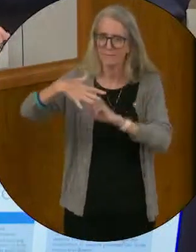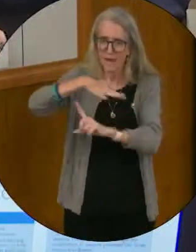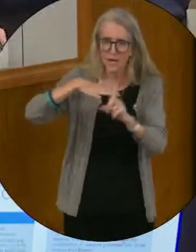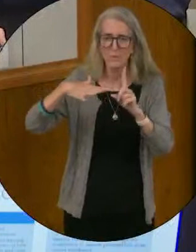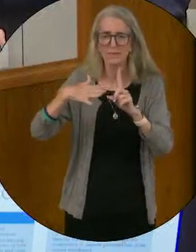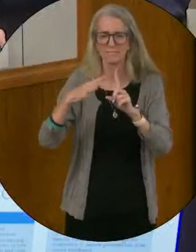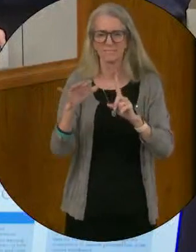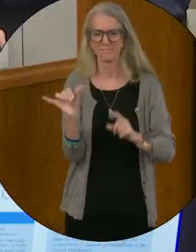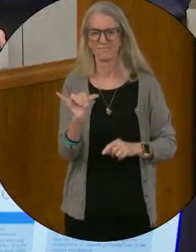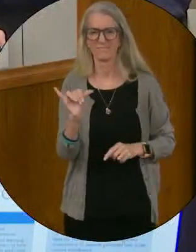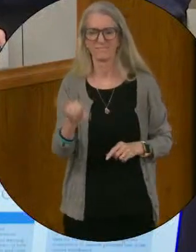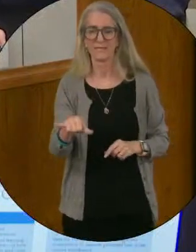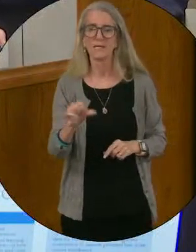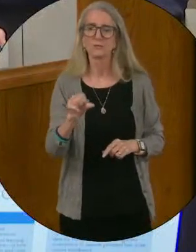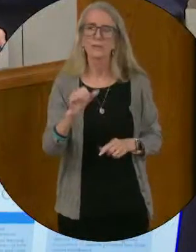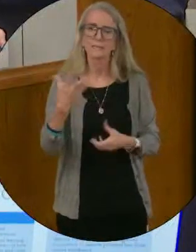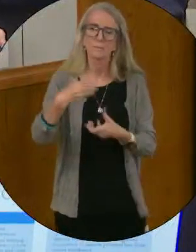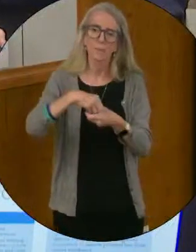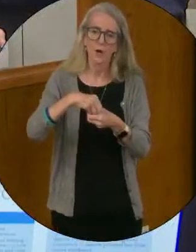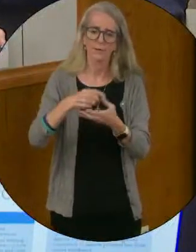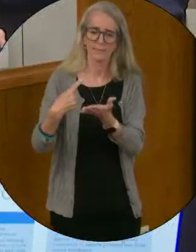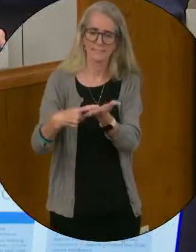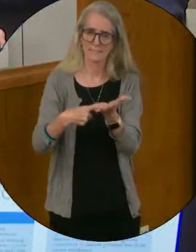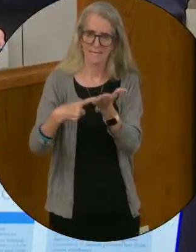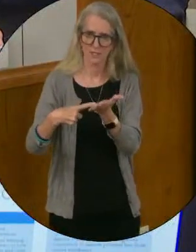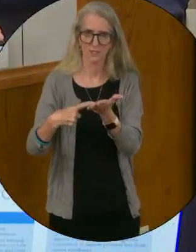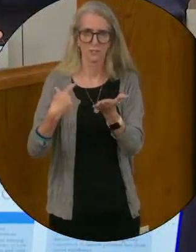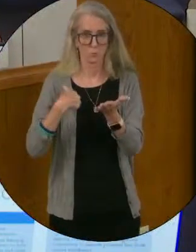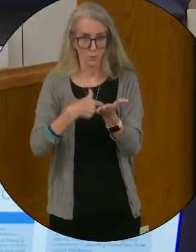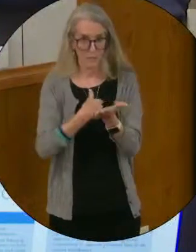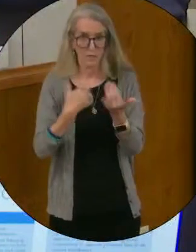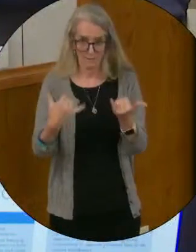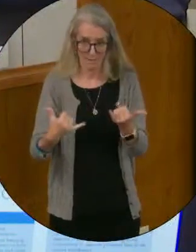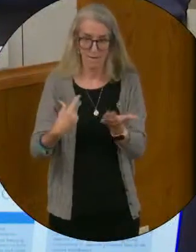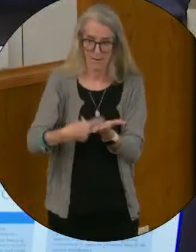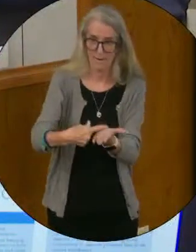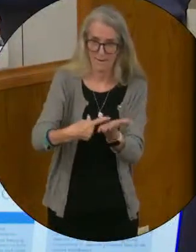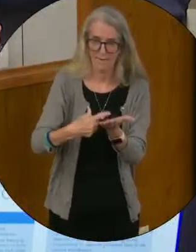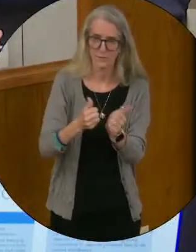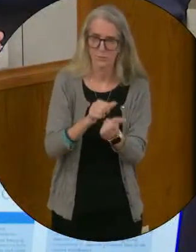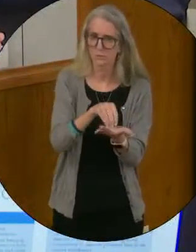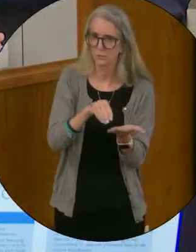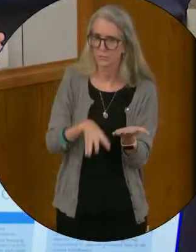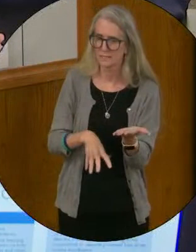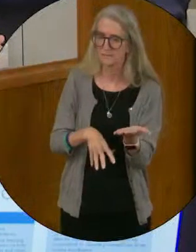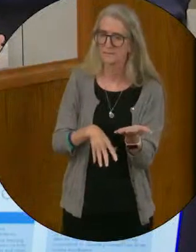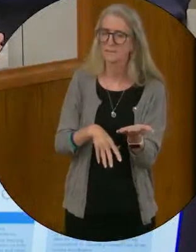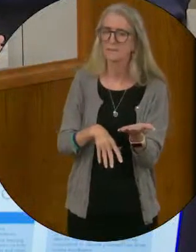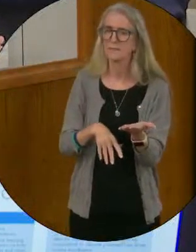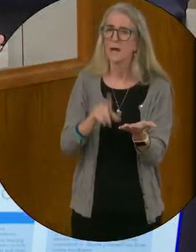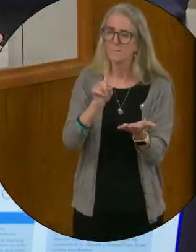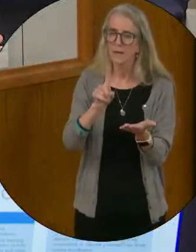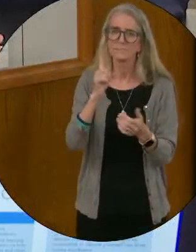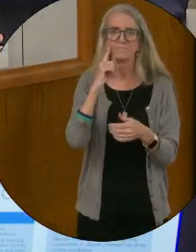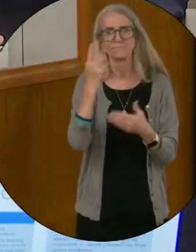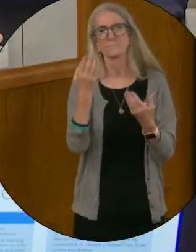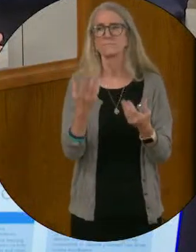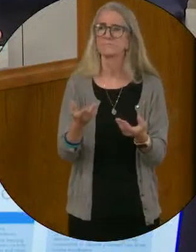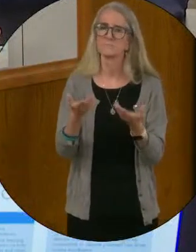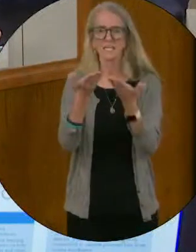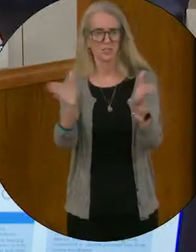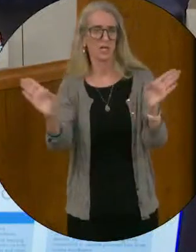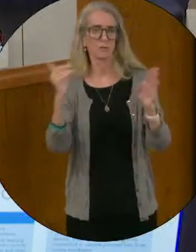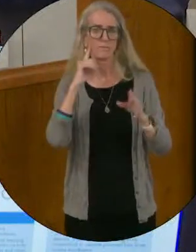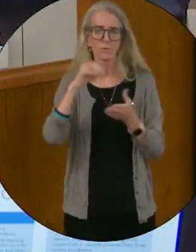that's also part of the discussion that we're having with students. But for in general, for students, if